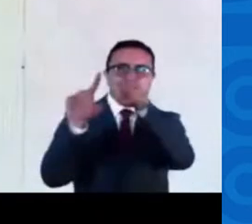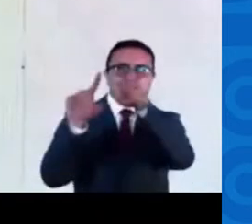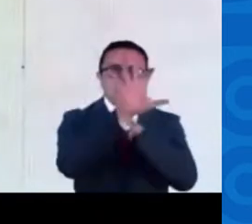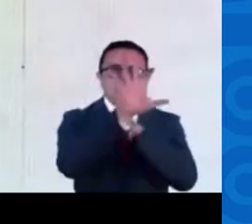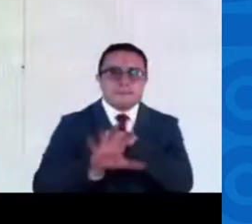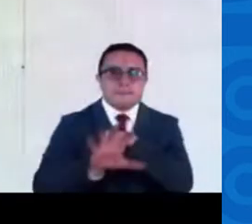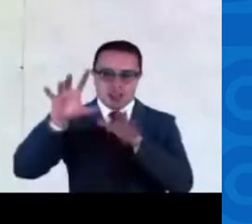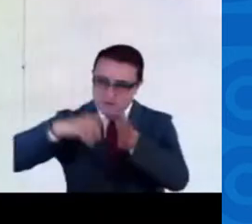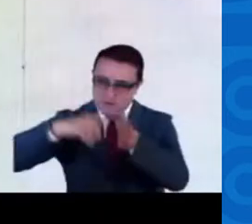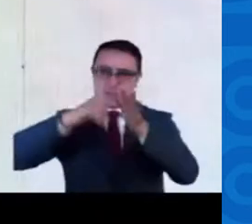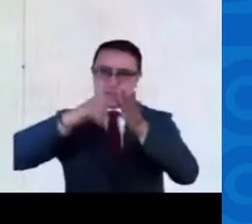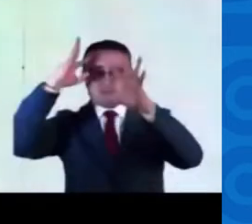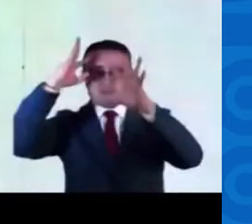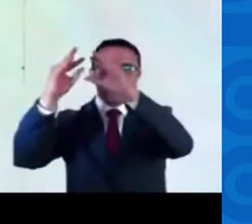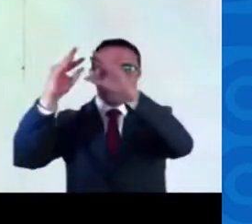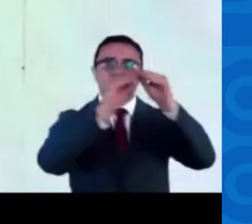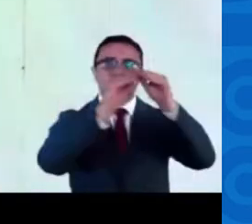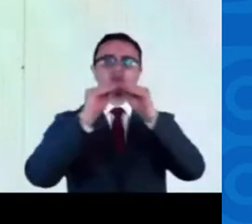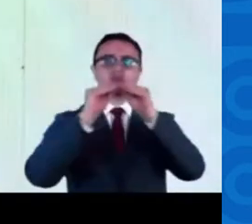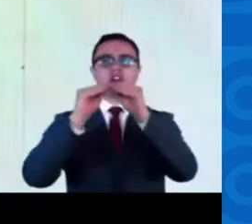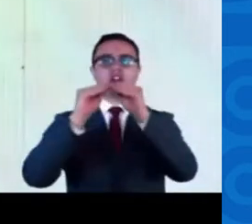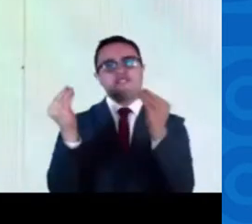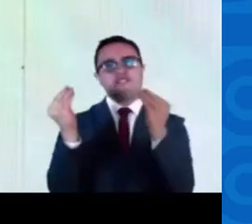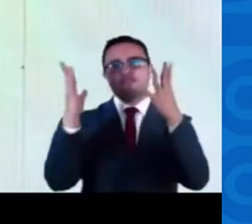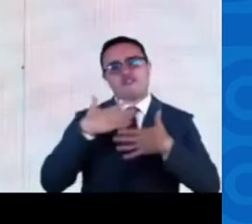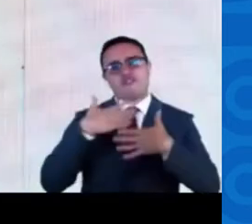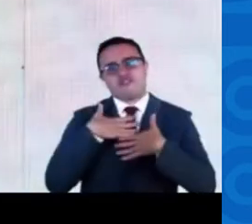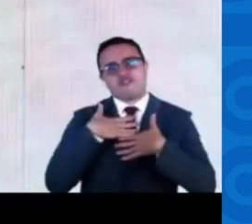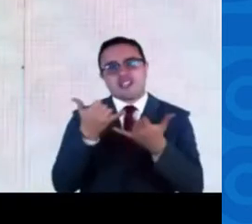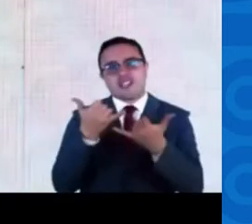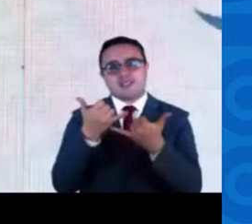that we have made today, and especially